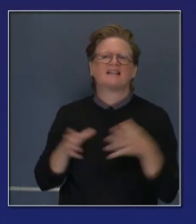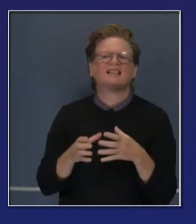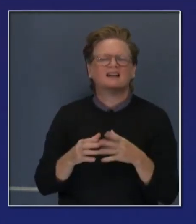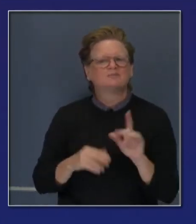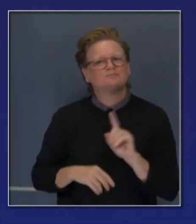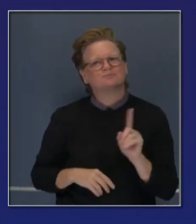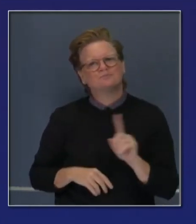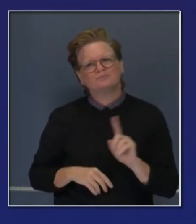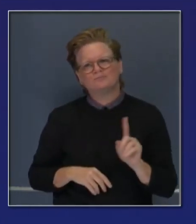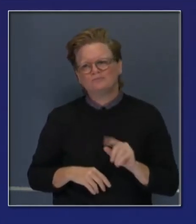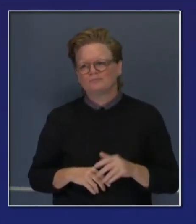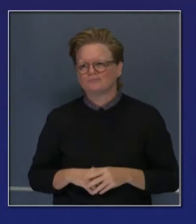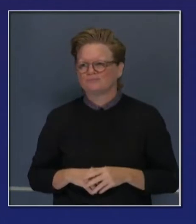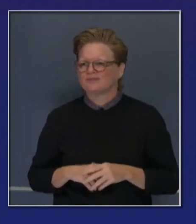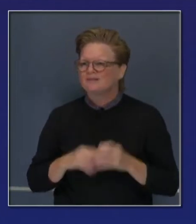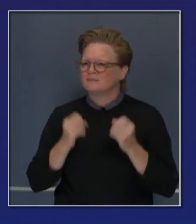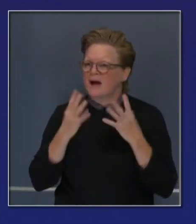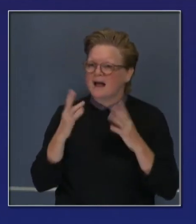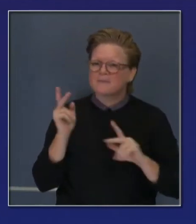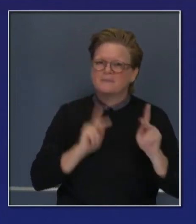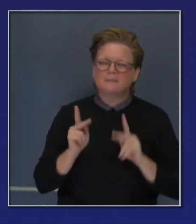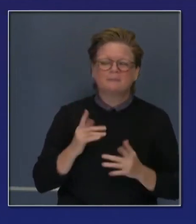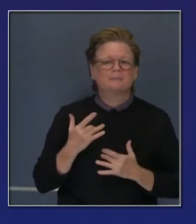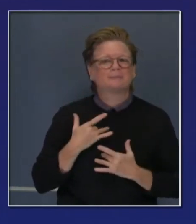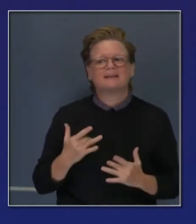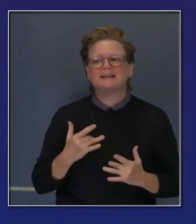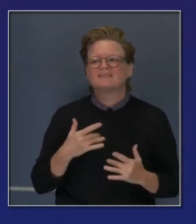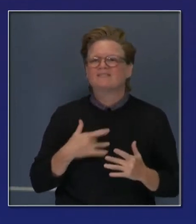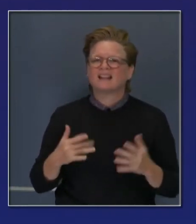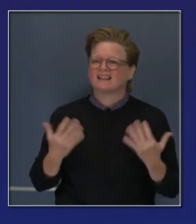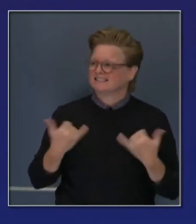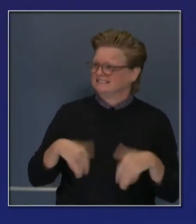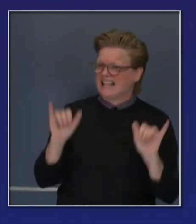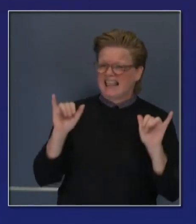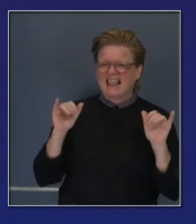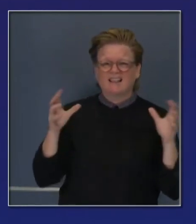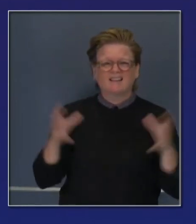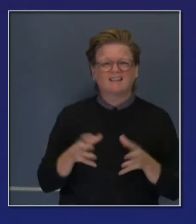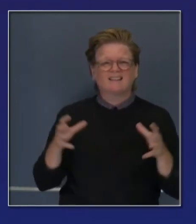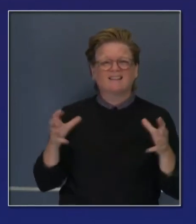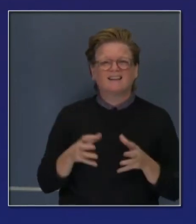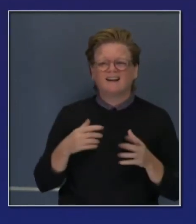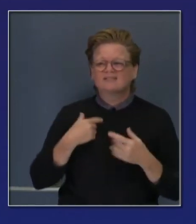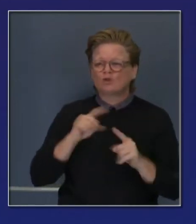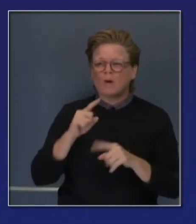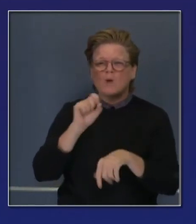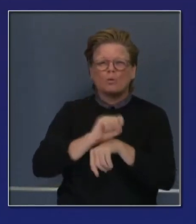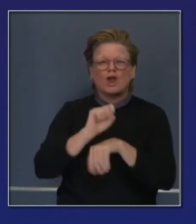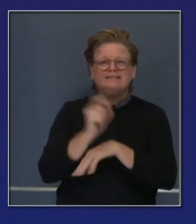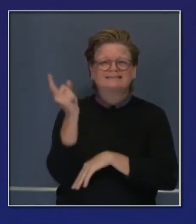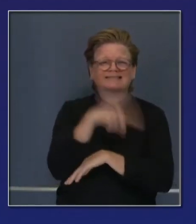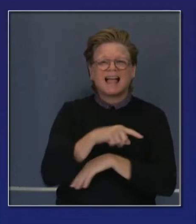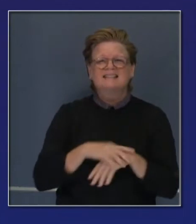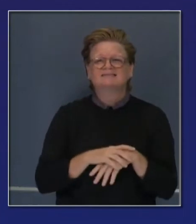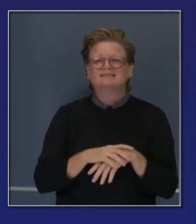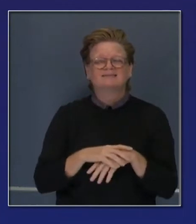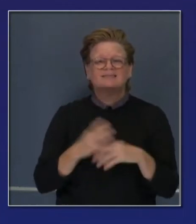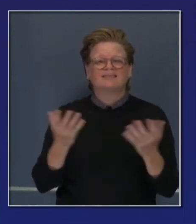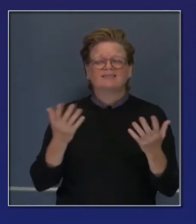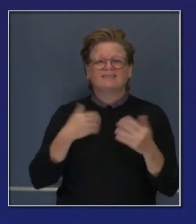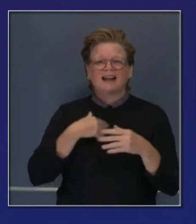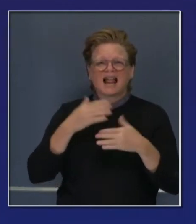of multi-generational events, household events where you bring your neighbors, friends, your cousin you haven't seen in months, your